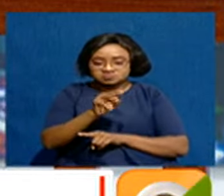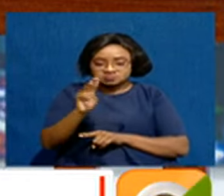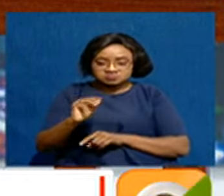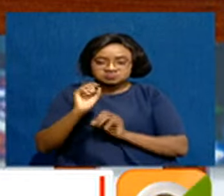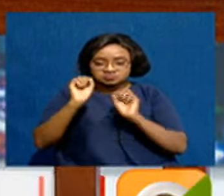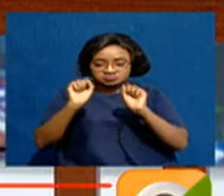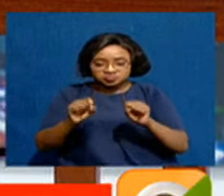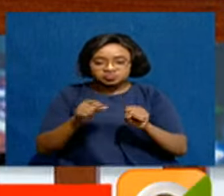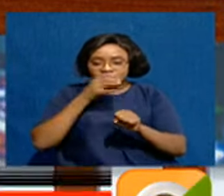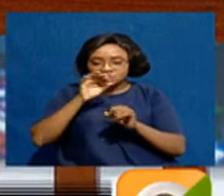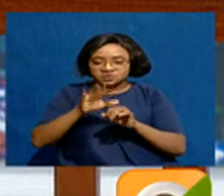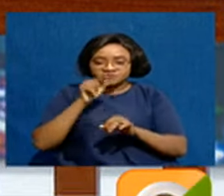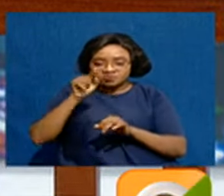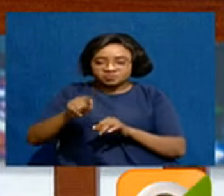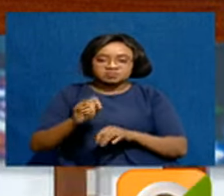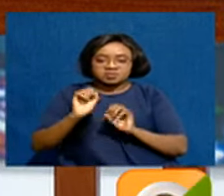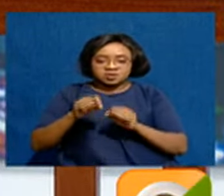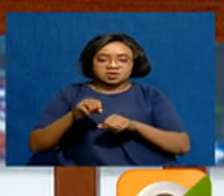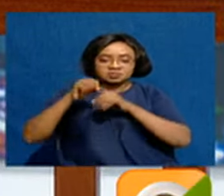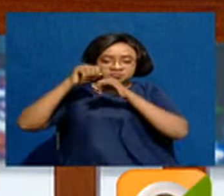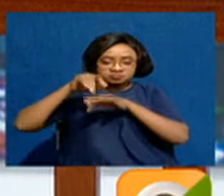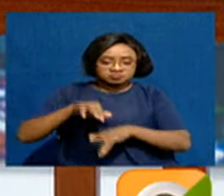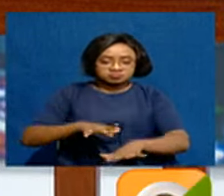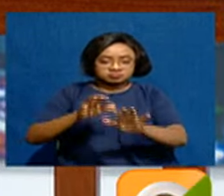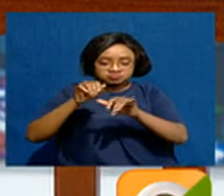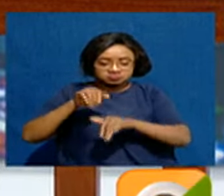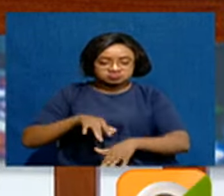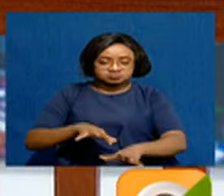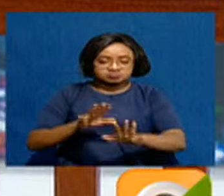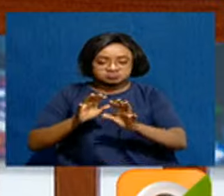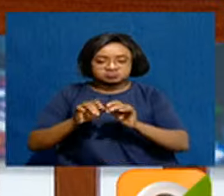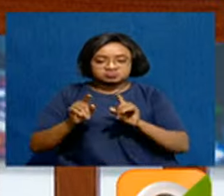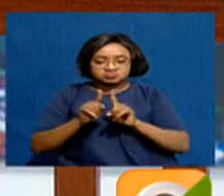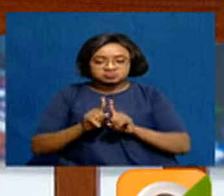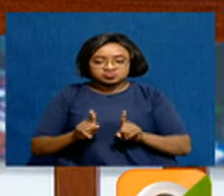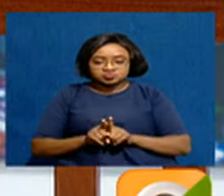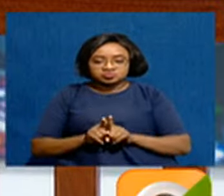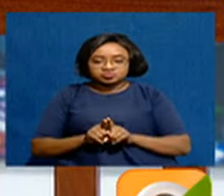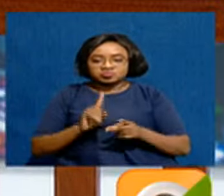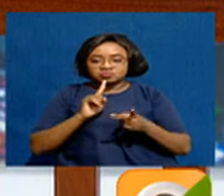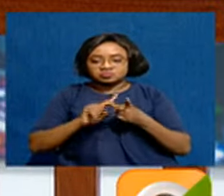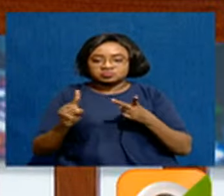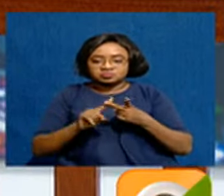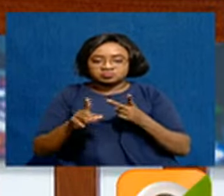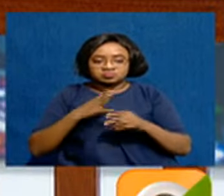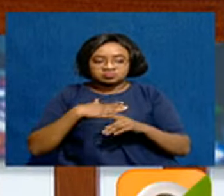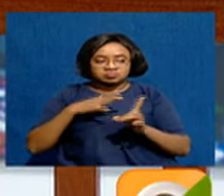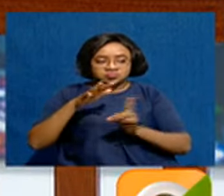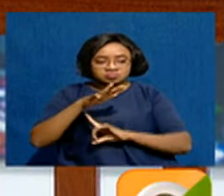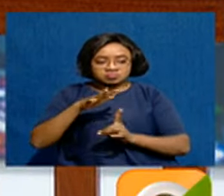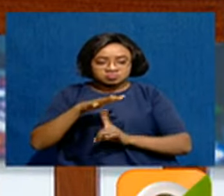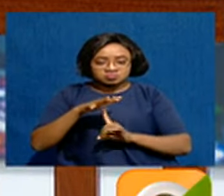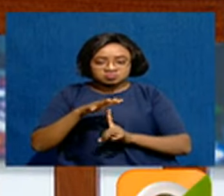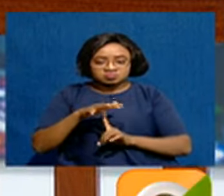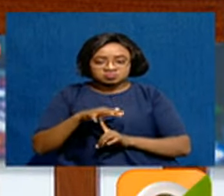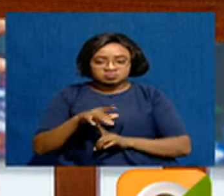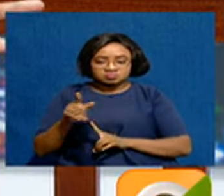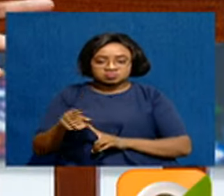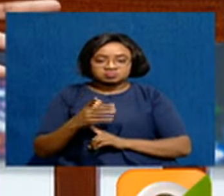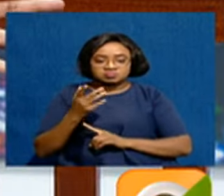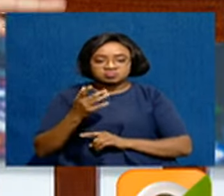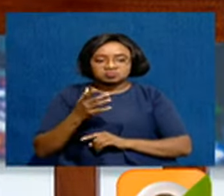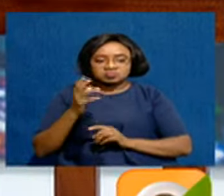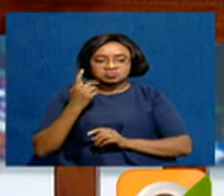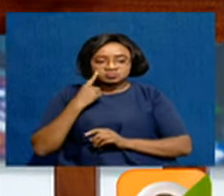the dams, when they overflow, they can release it to that Grand Fall. Secondly, the Ministry of Energy is looking at a situation where